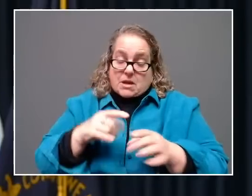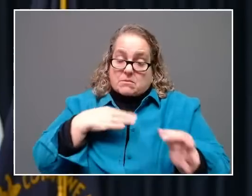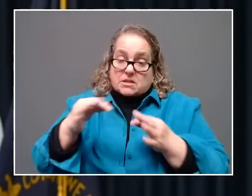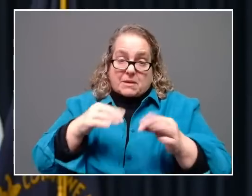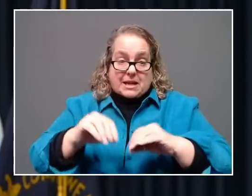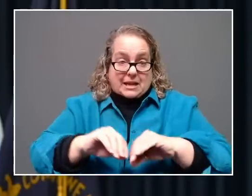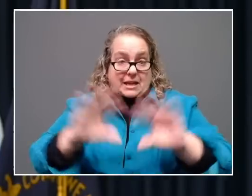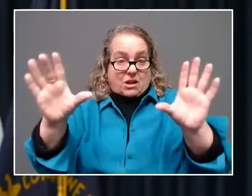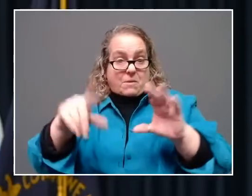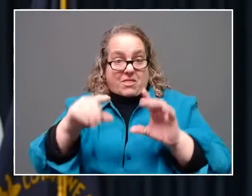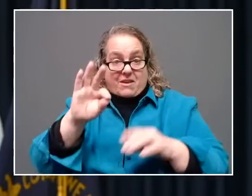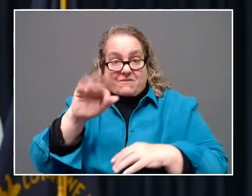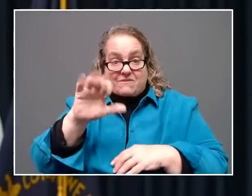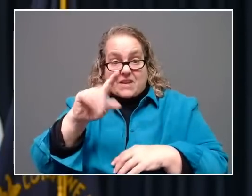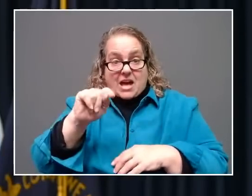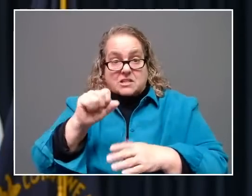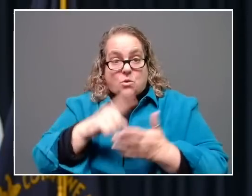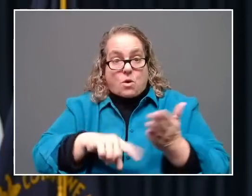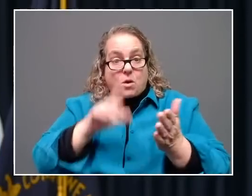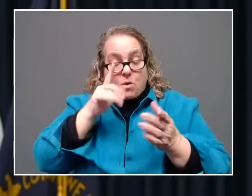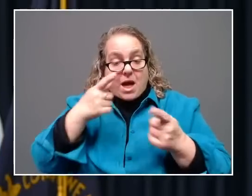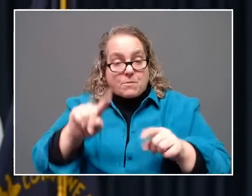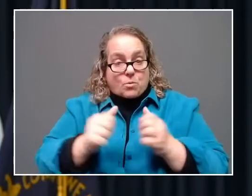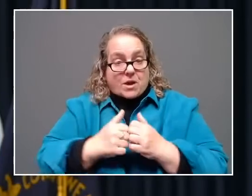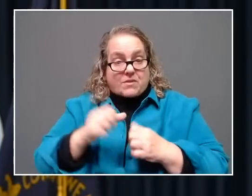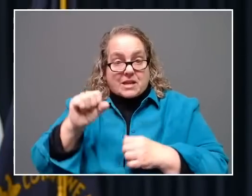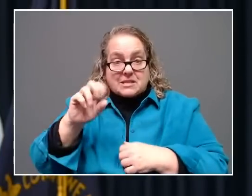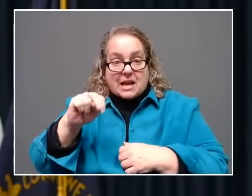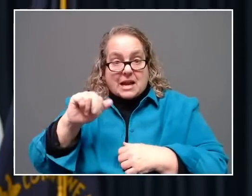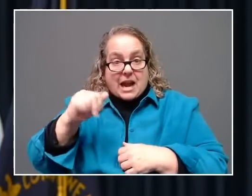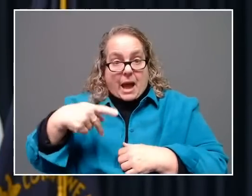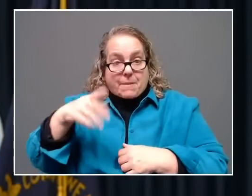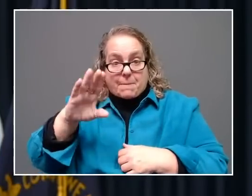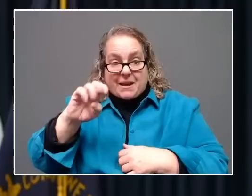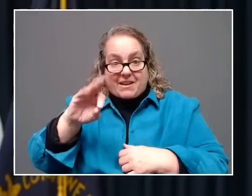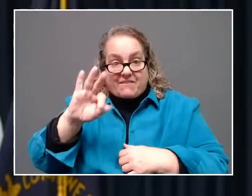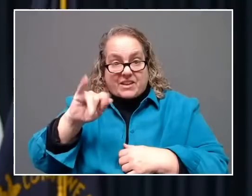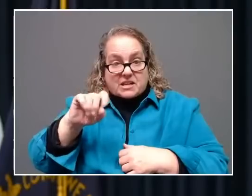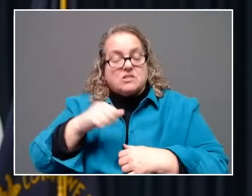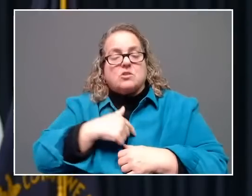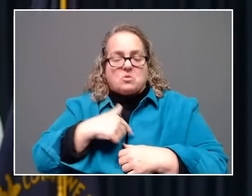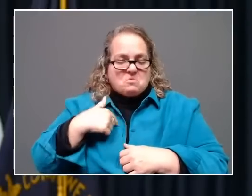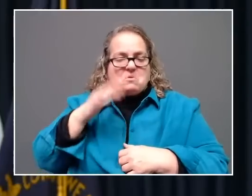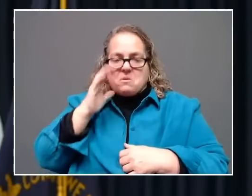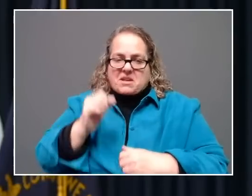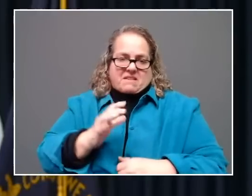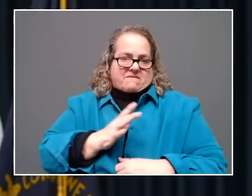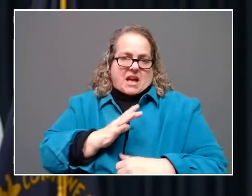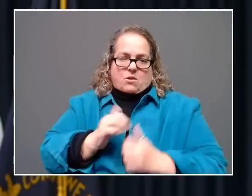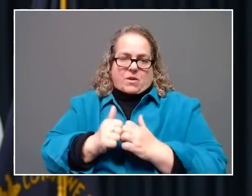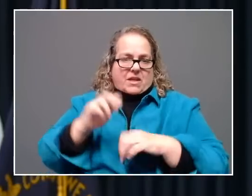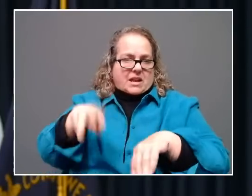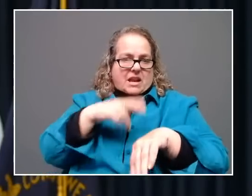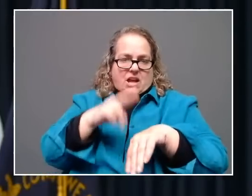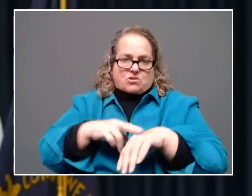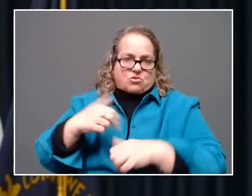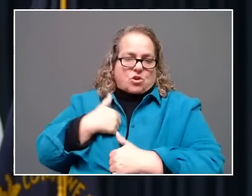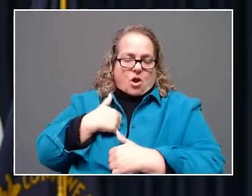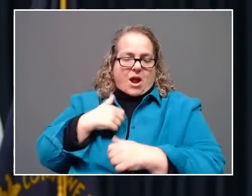facts about what's going to happen with SNAP benefits, we'll be okay on the National Guard as long as there is the